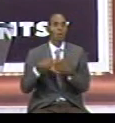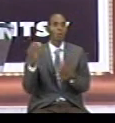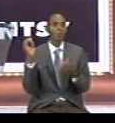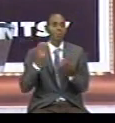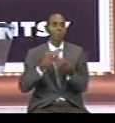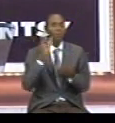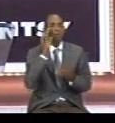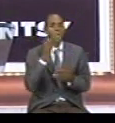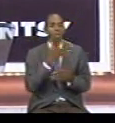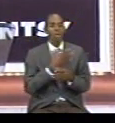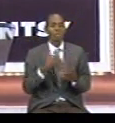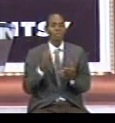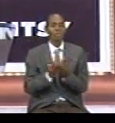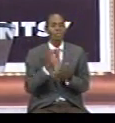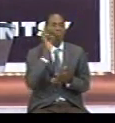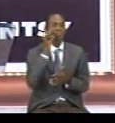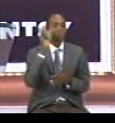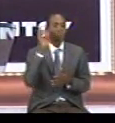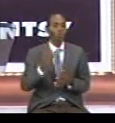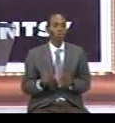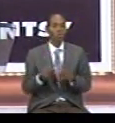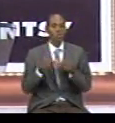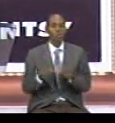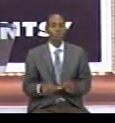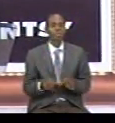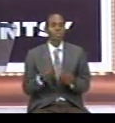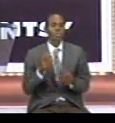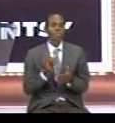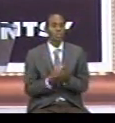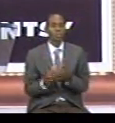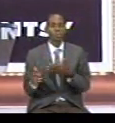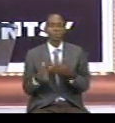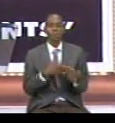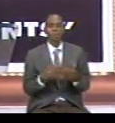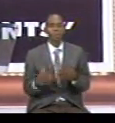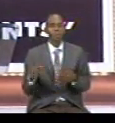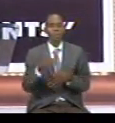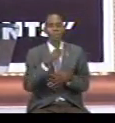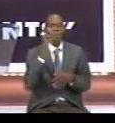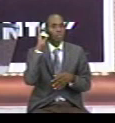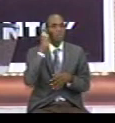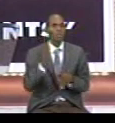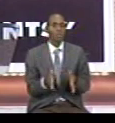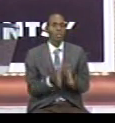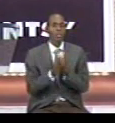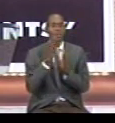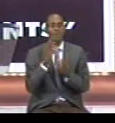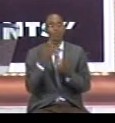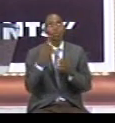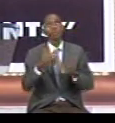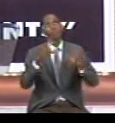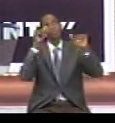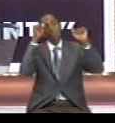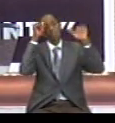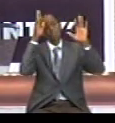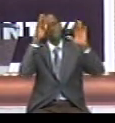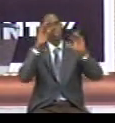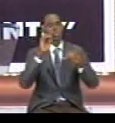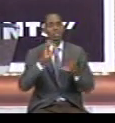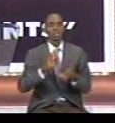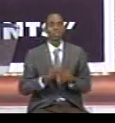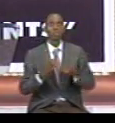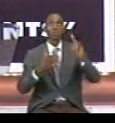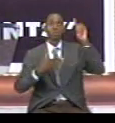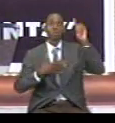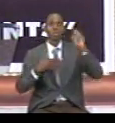Look at this. Look at this. That whatsoever ye shall ask of the Father in my